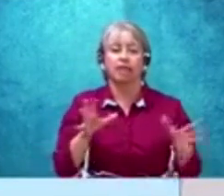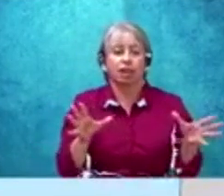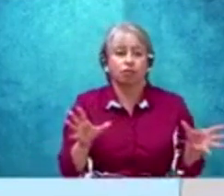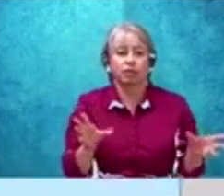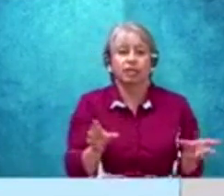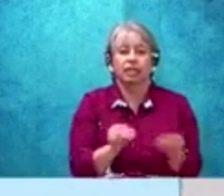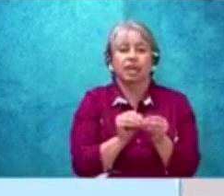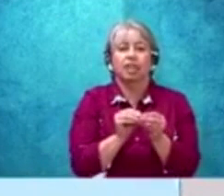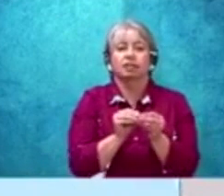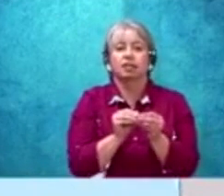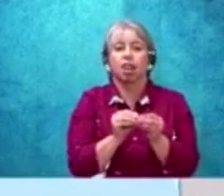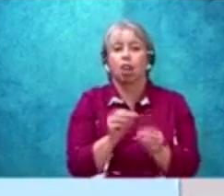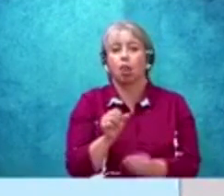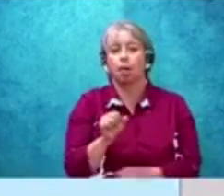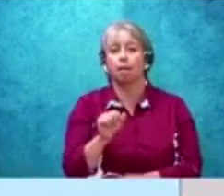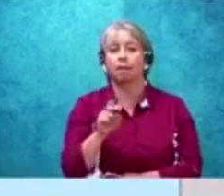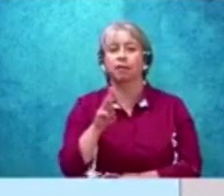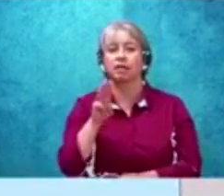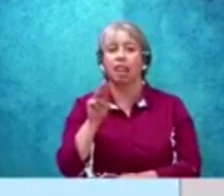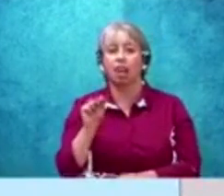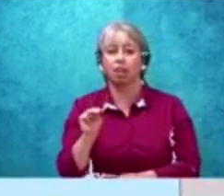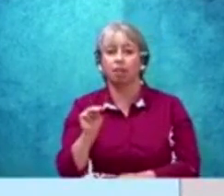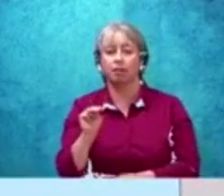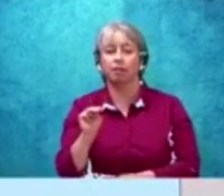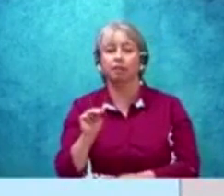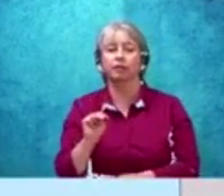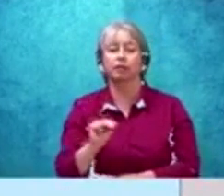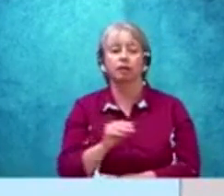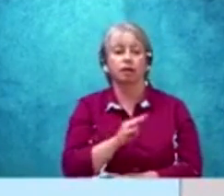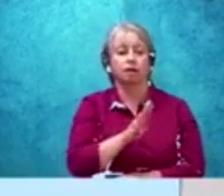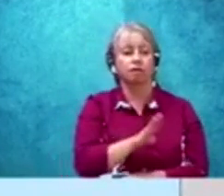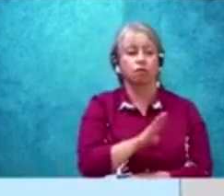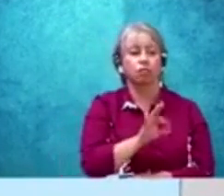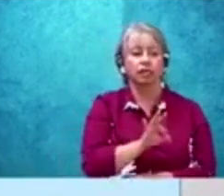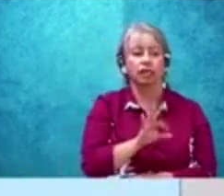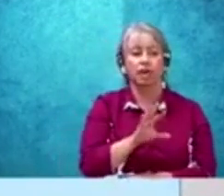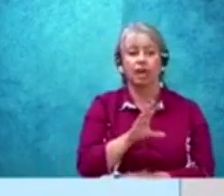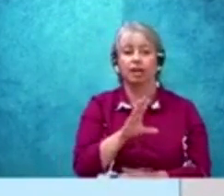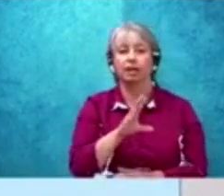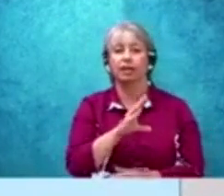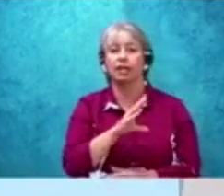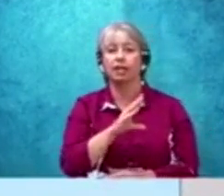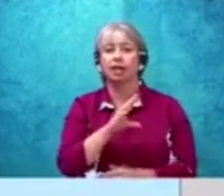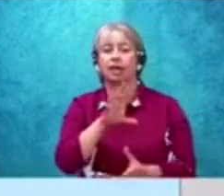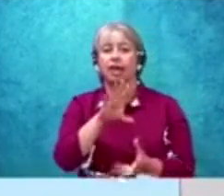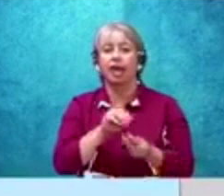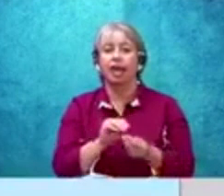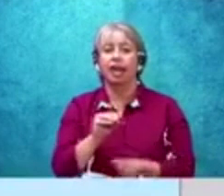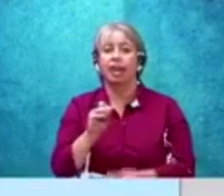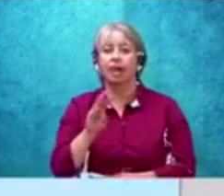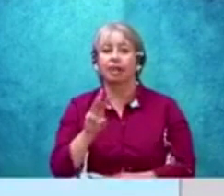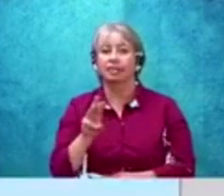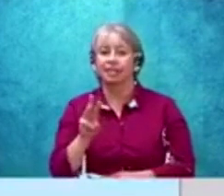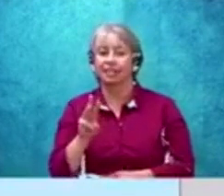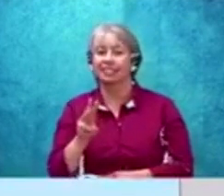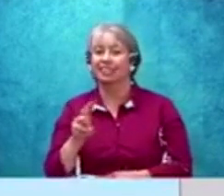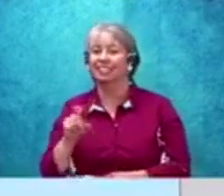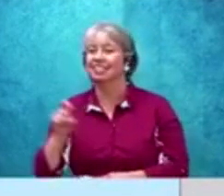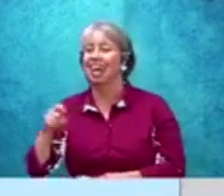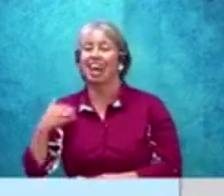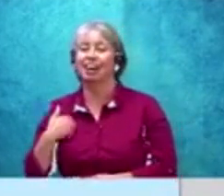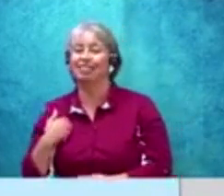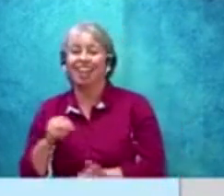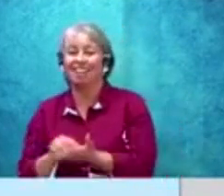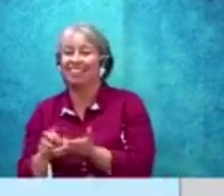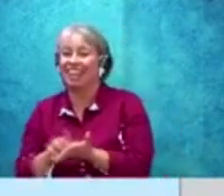of those two. That means that we need to add. So 49 and 16, I don't have a calculator on hand, so maybe